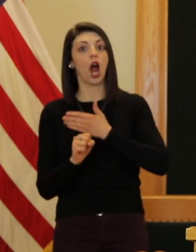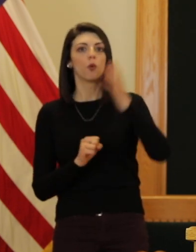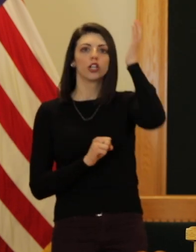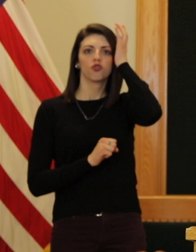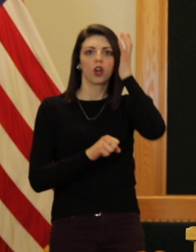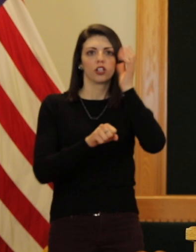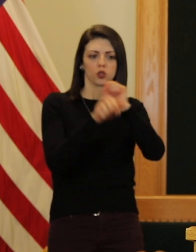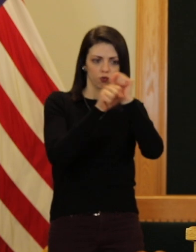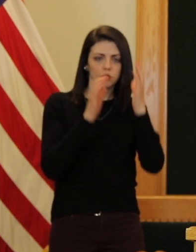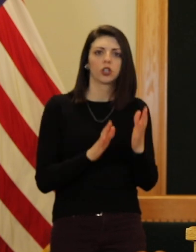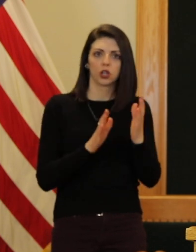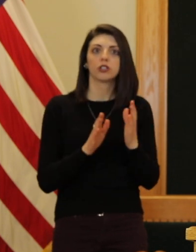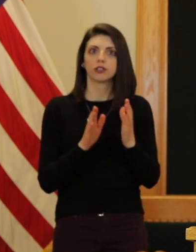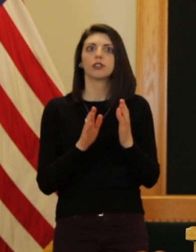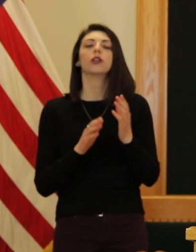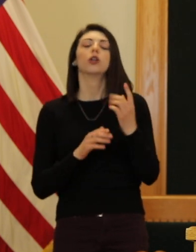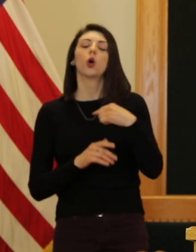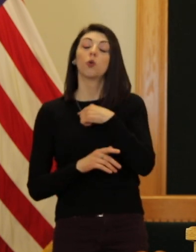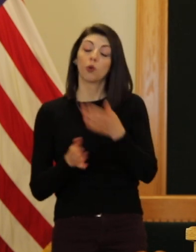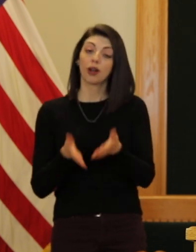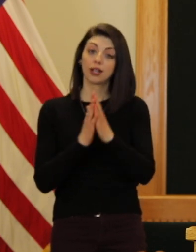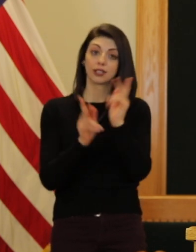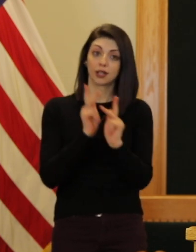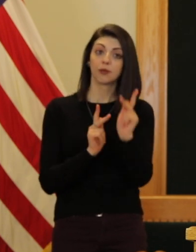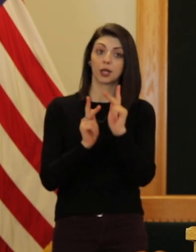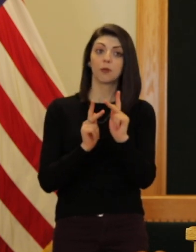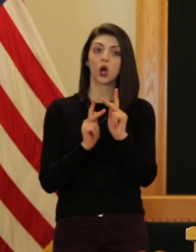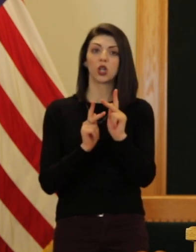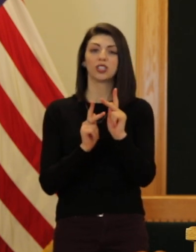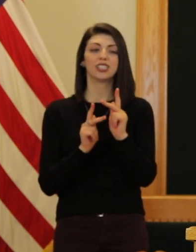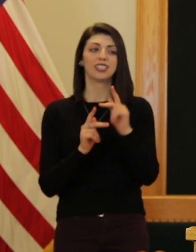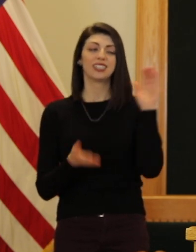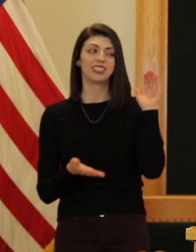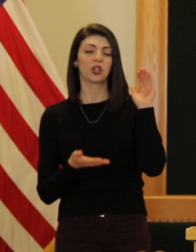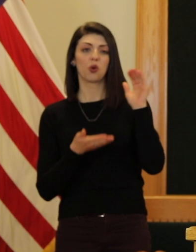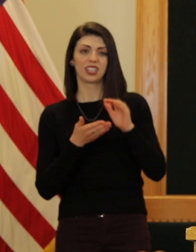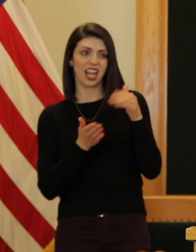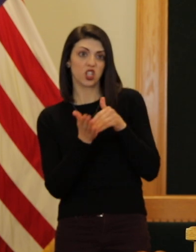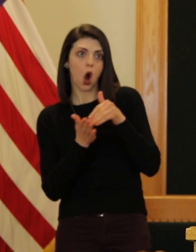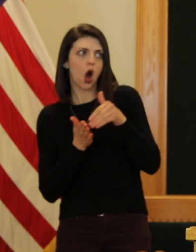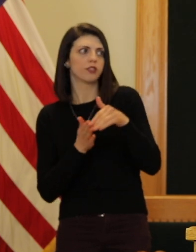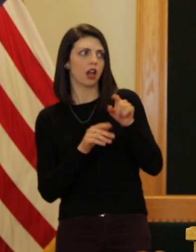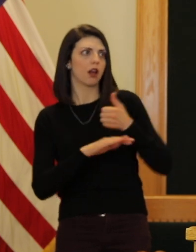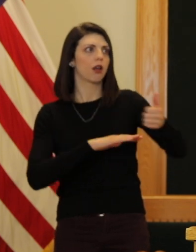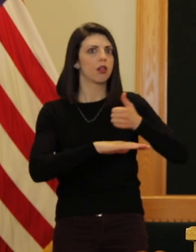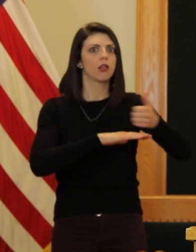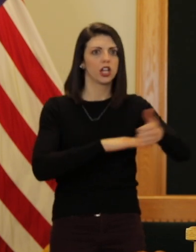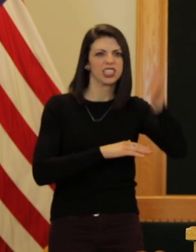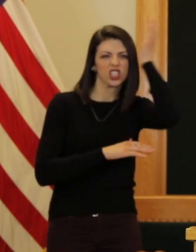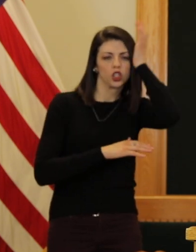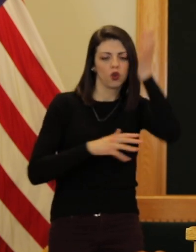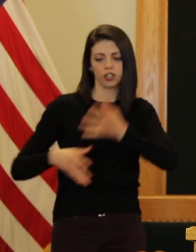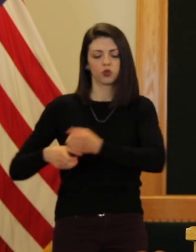well as the public using our facilities, we are also asking people to avoid non-essential trips to the solid waste facilities until the